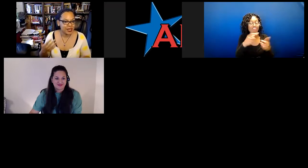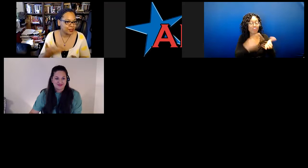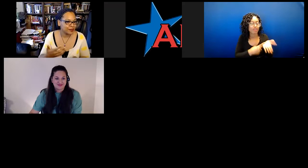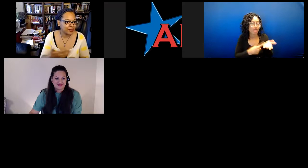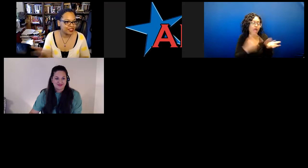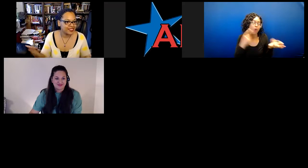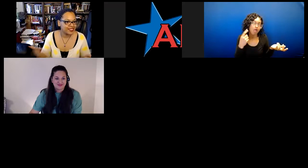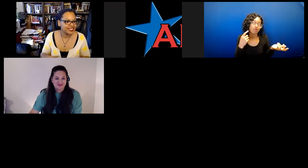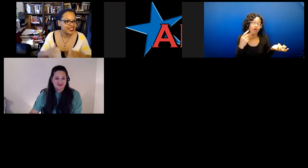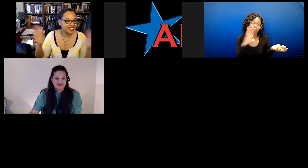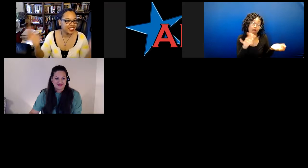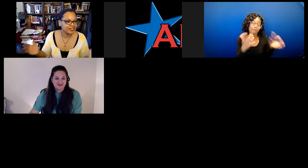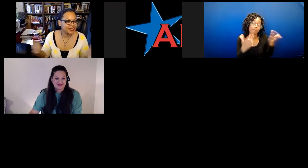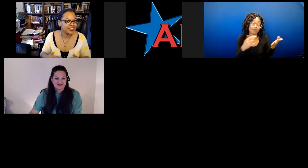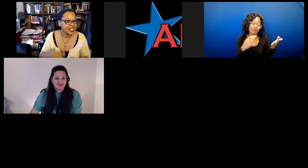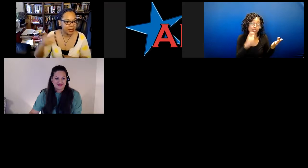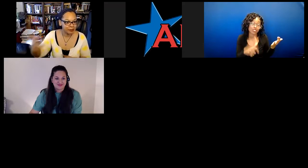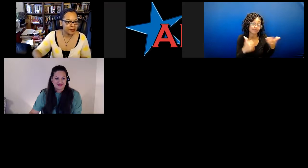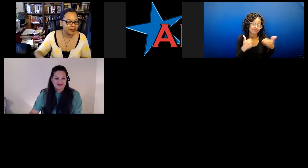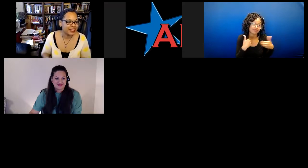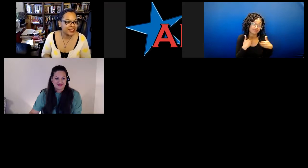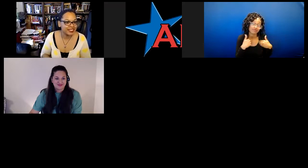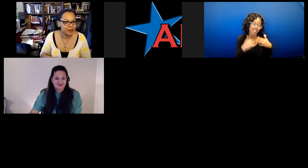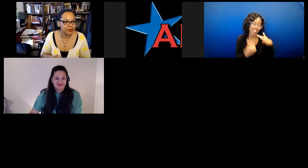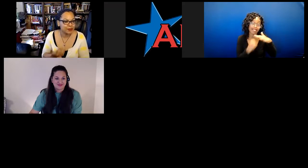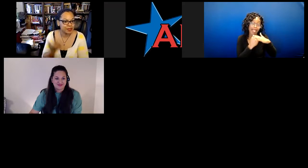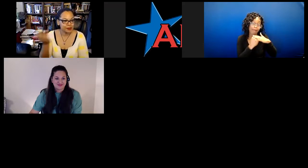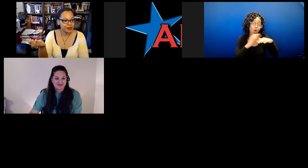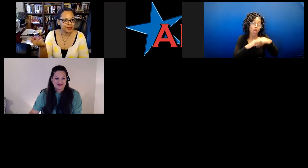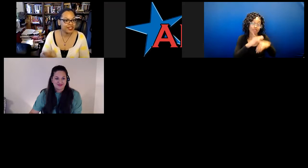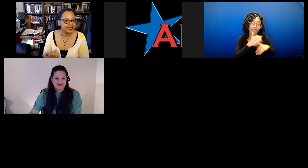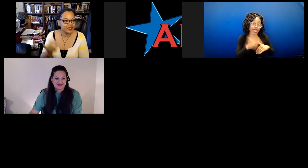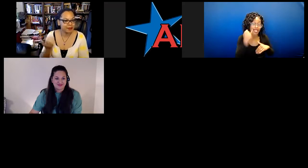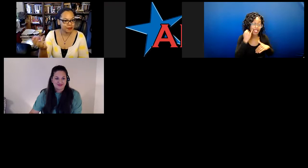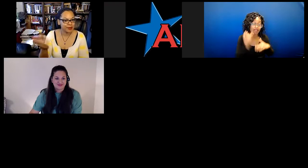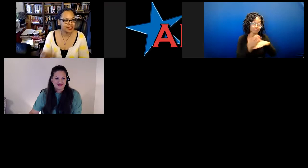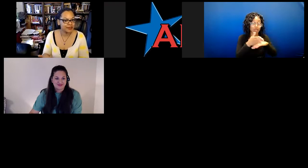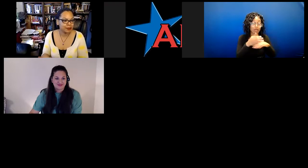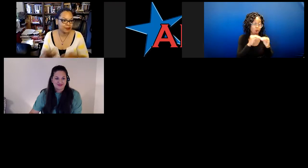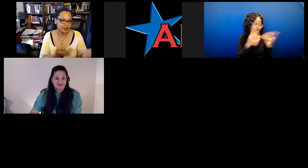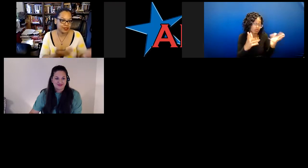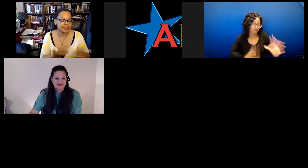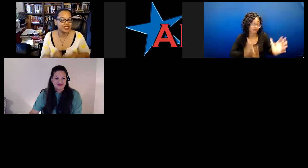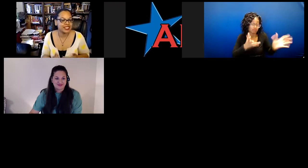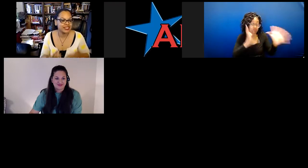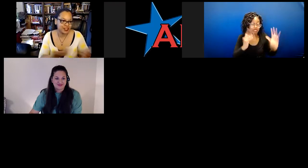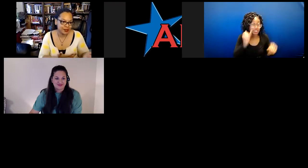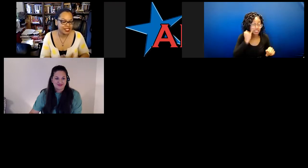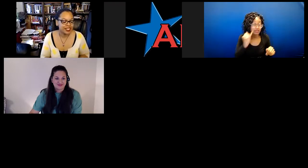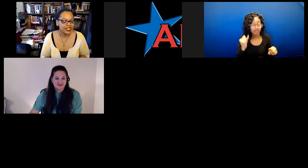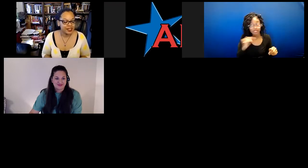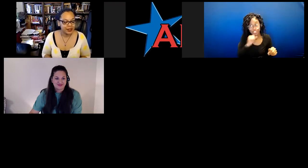well, maybe we should just not have a cap on that, and if people make more, then they make more, and if people don't, then they